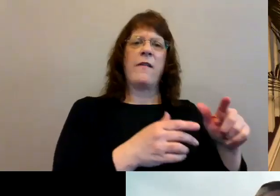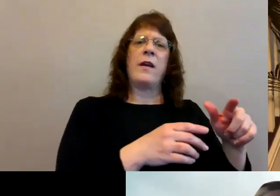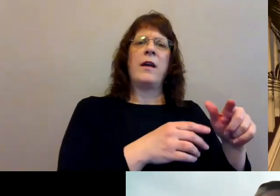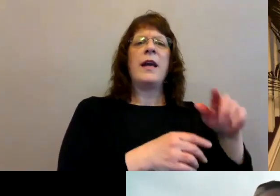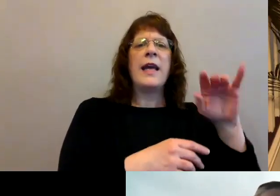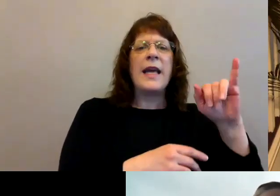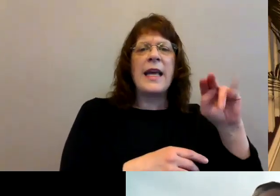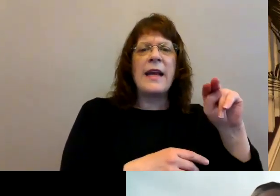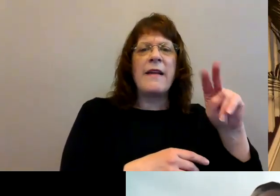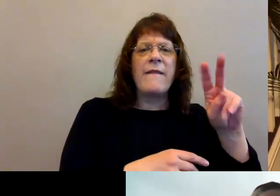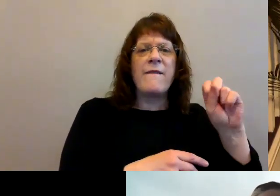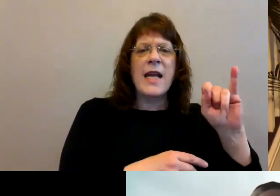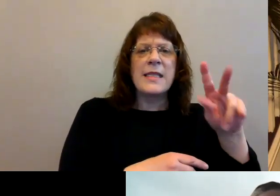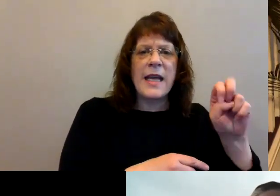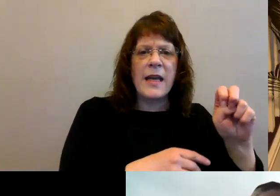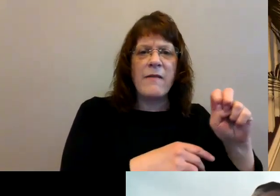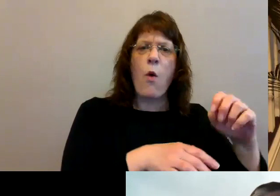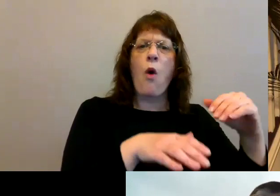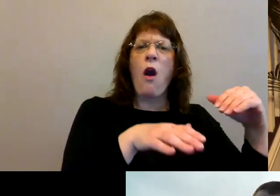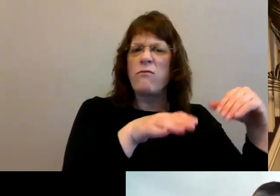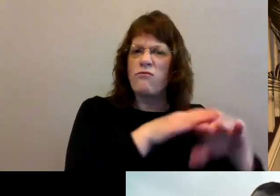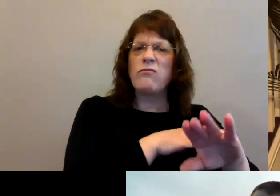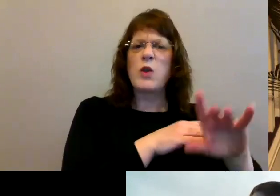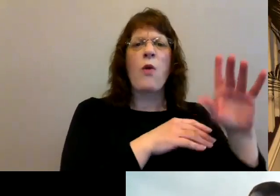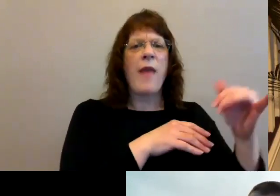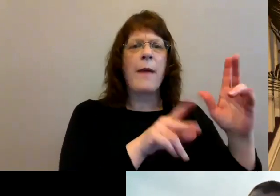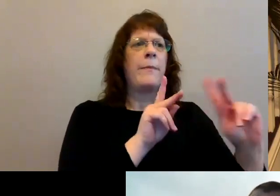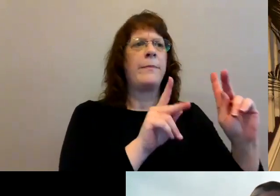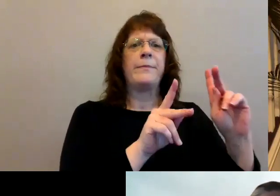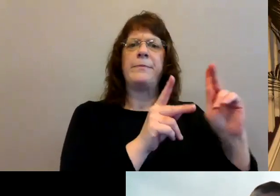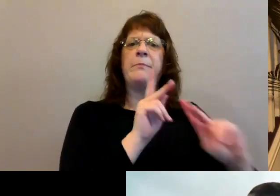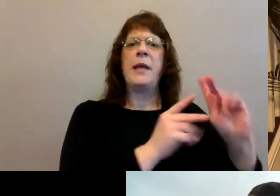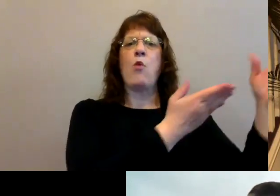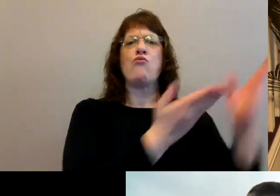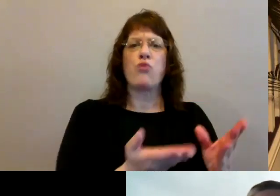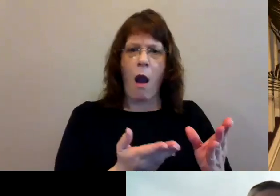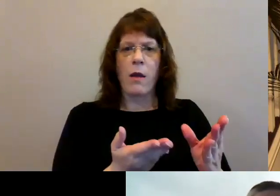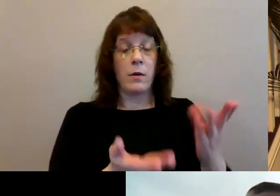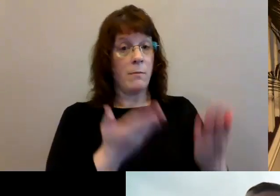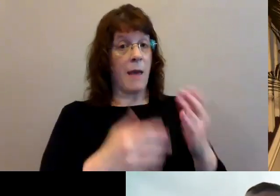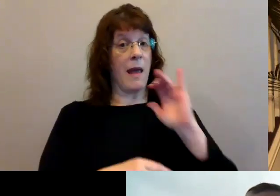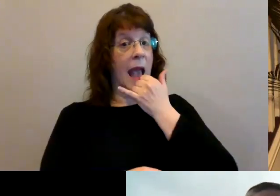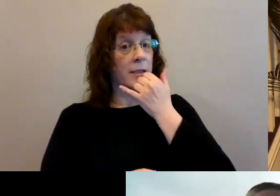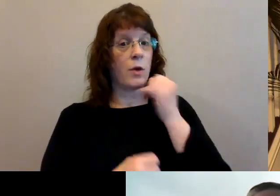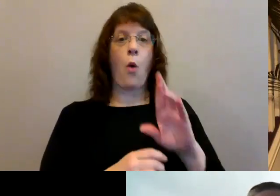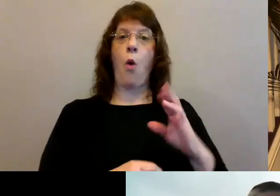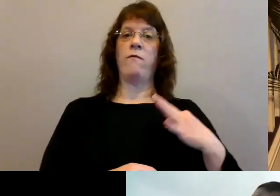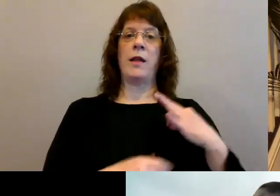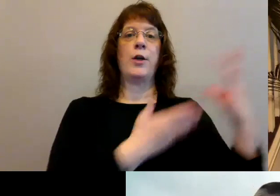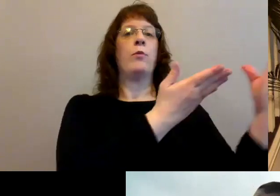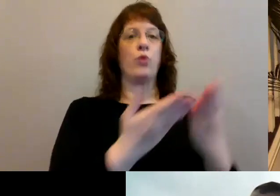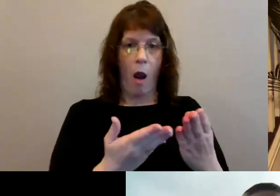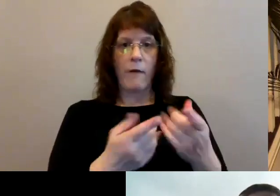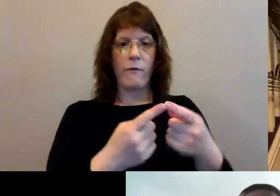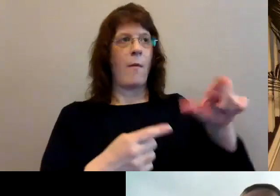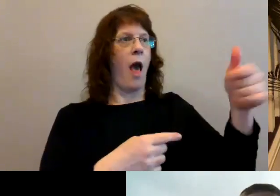brought to that area by humans. And so that could be by accident or voluntarily. But nowadays,